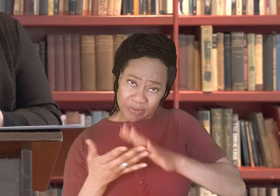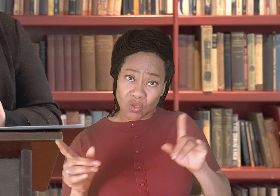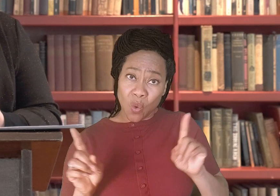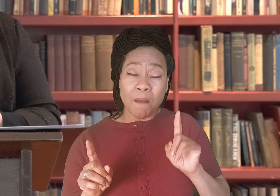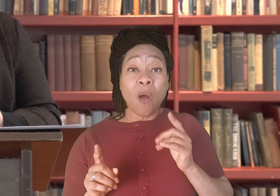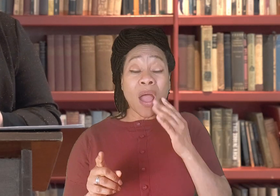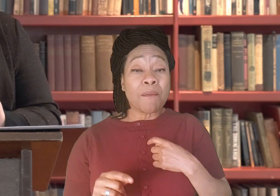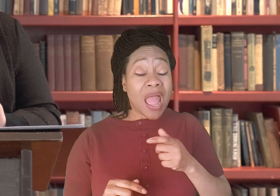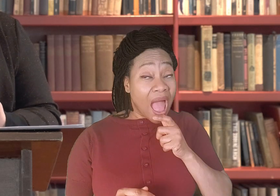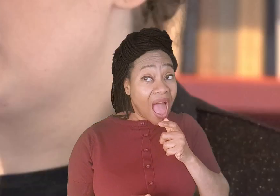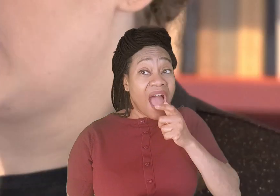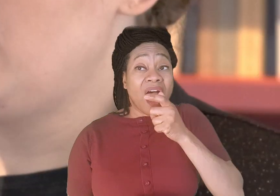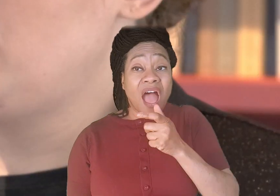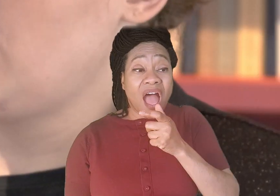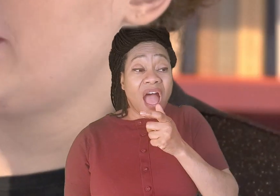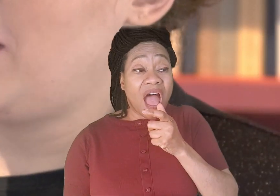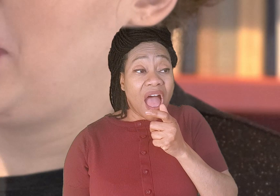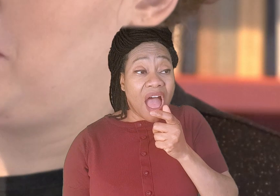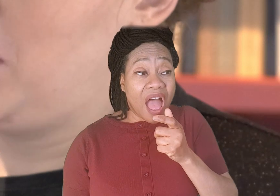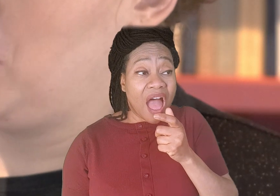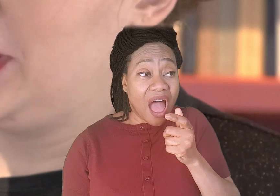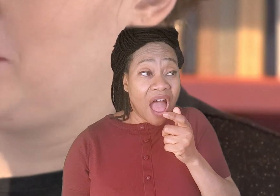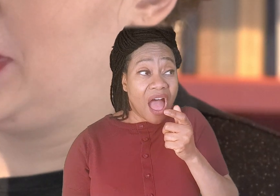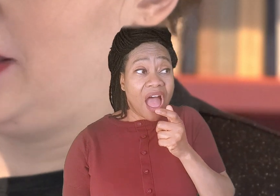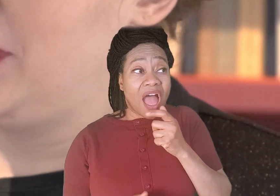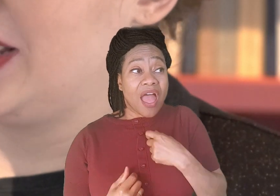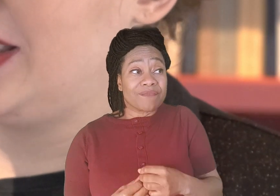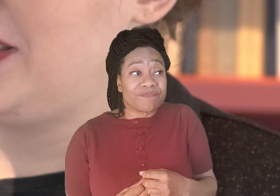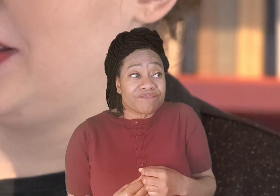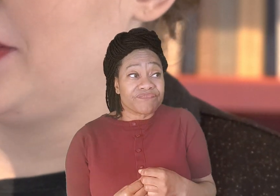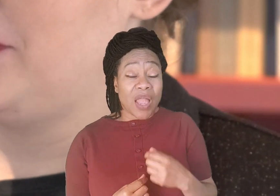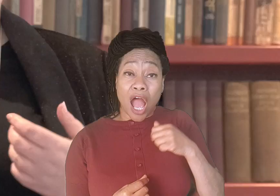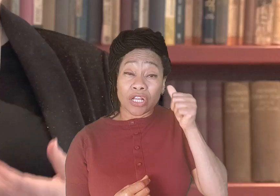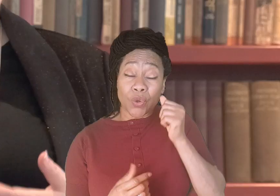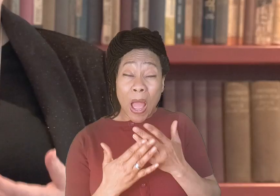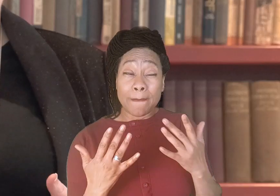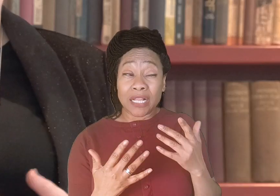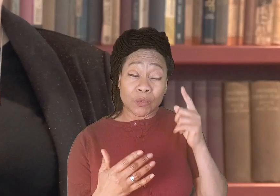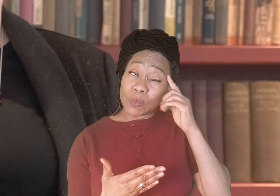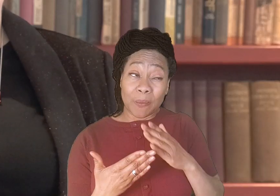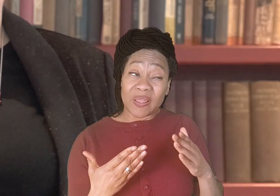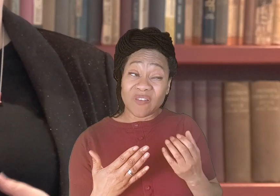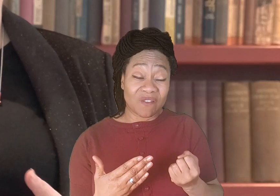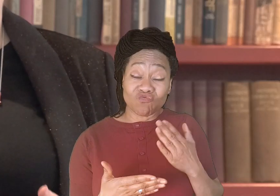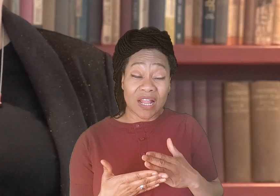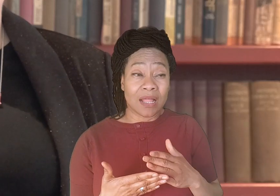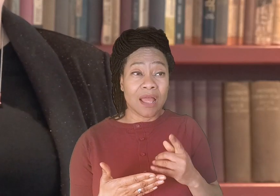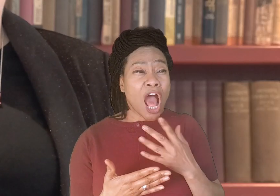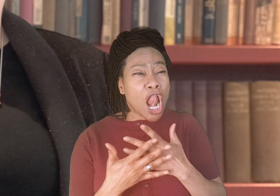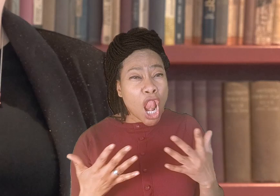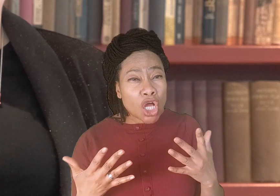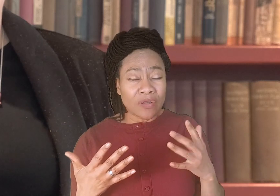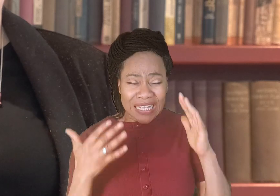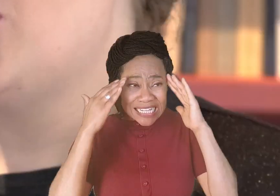did so with an apologetic shrug because I knew just how many people didn't believe it existed. A lot of hysteria symptoms are identical